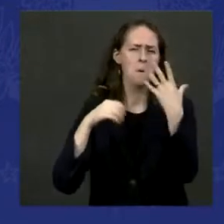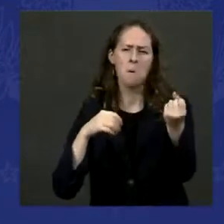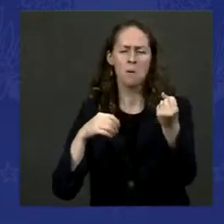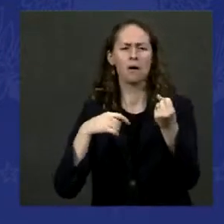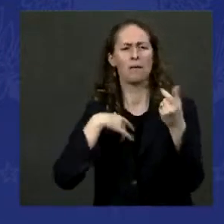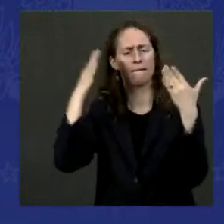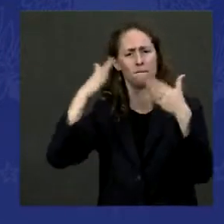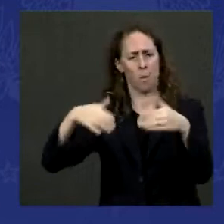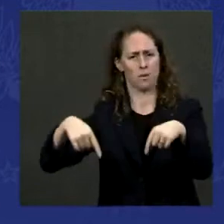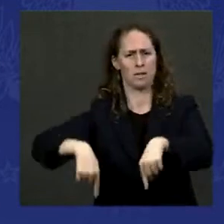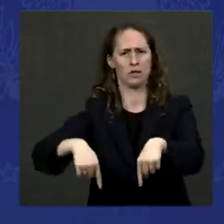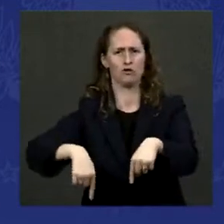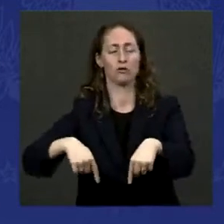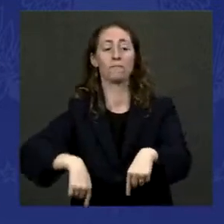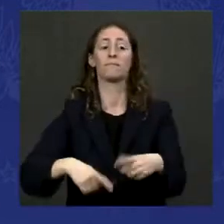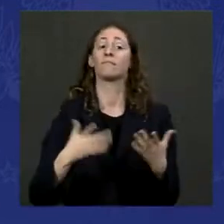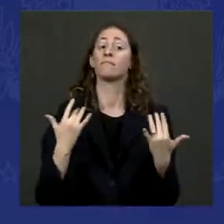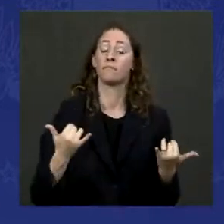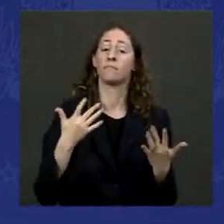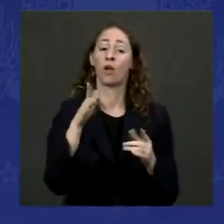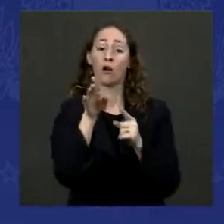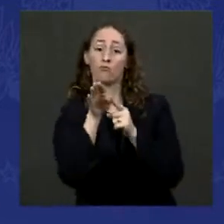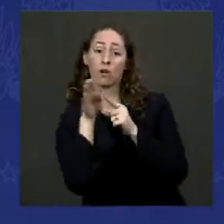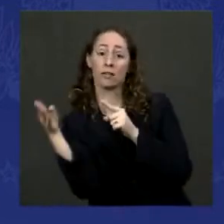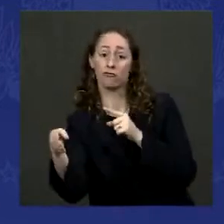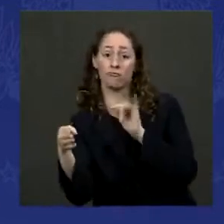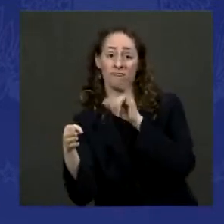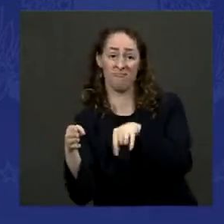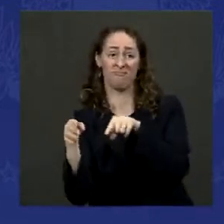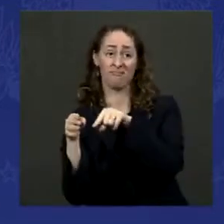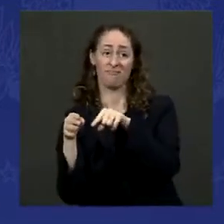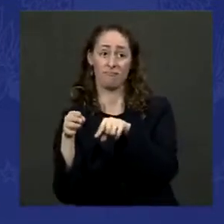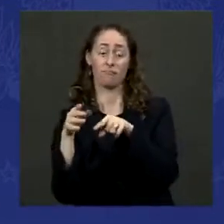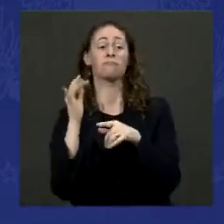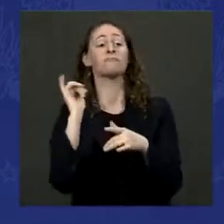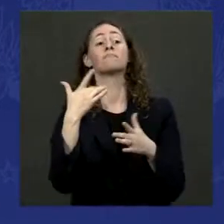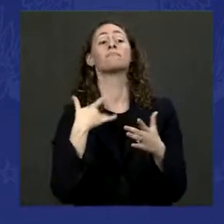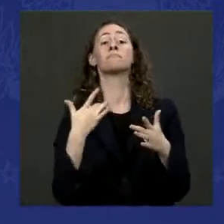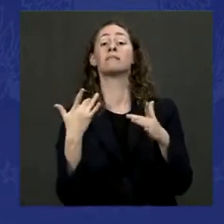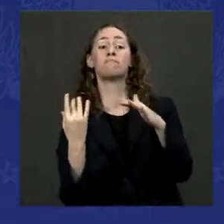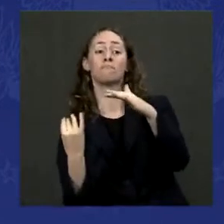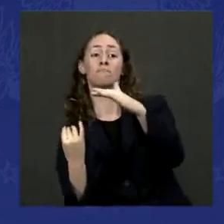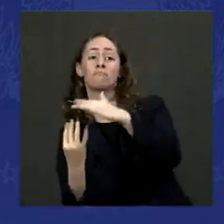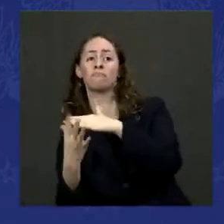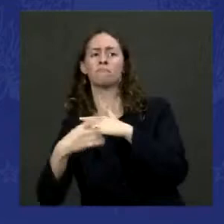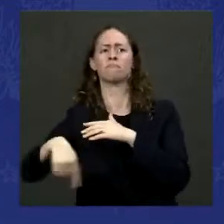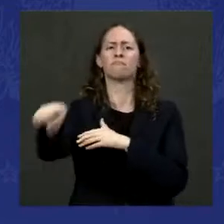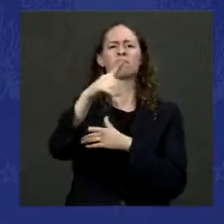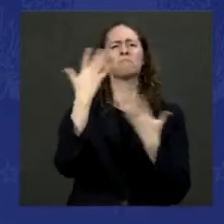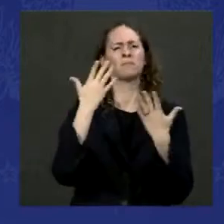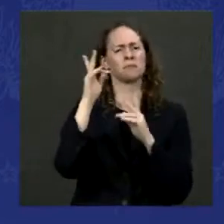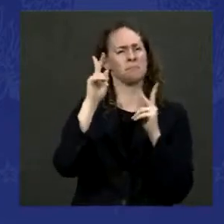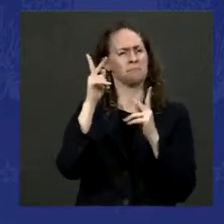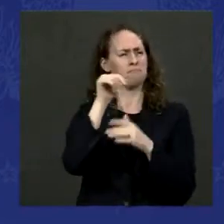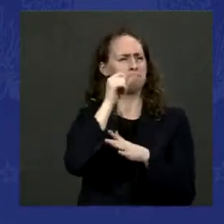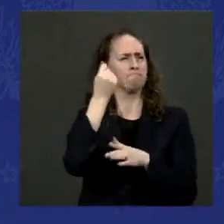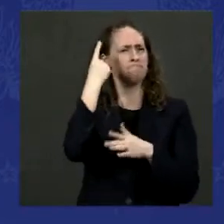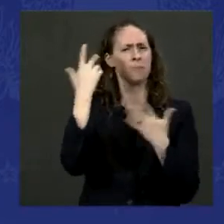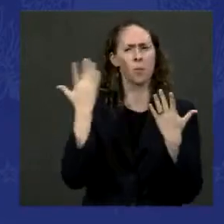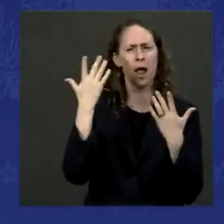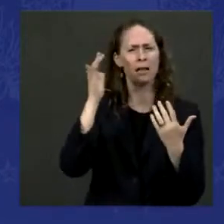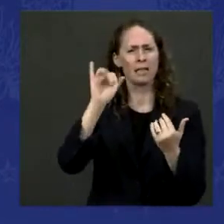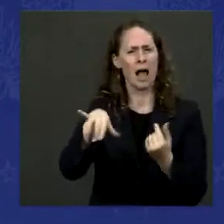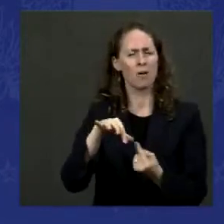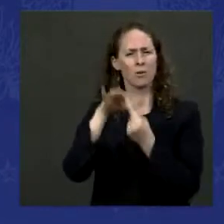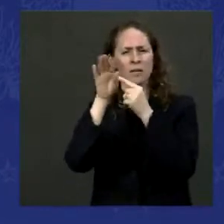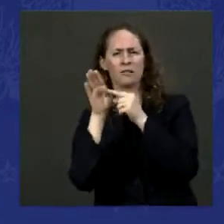of reconciliation, which is like code to the American people. What's reconciliation? There is a